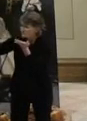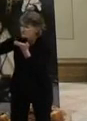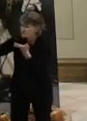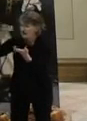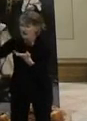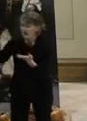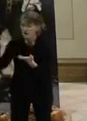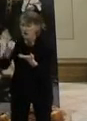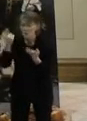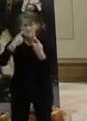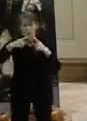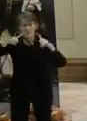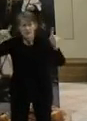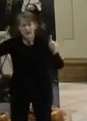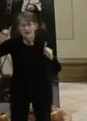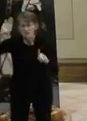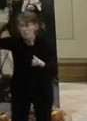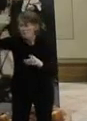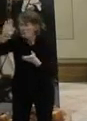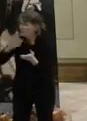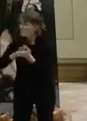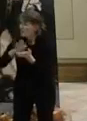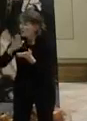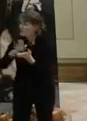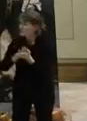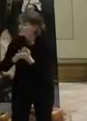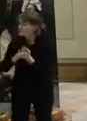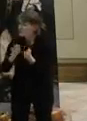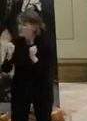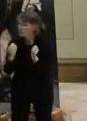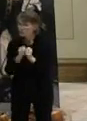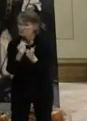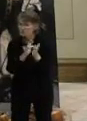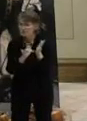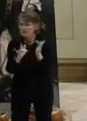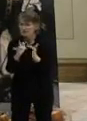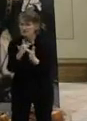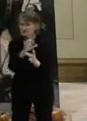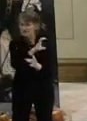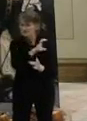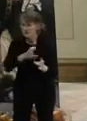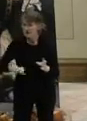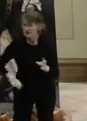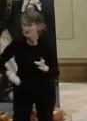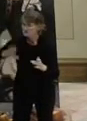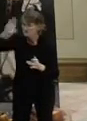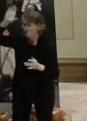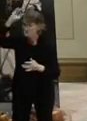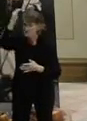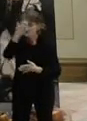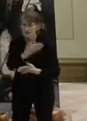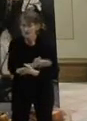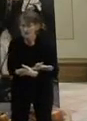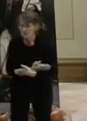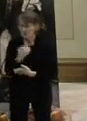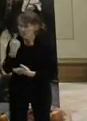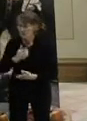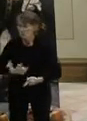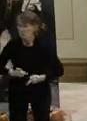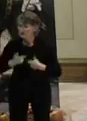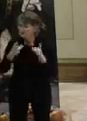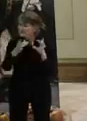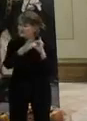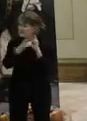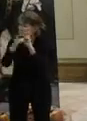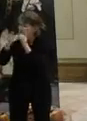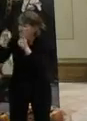ceaselessly proclaim your praise through our Lord Jesus Christ, your Son, who lives